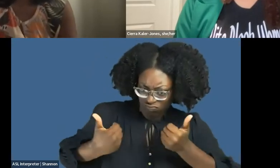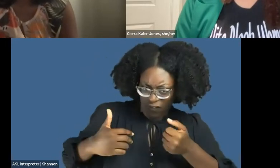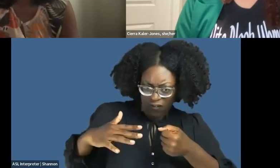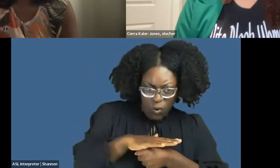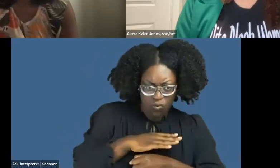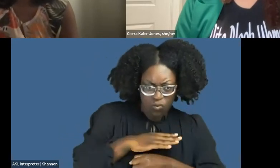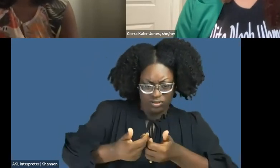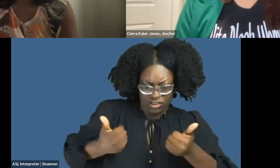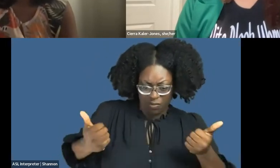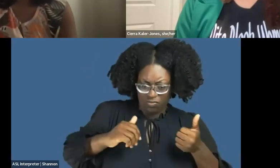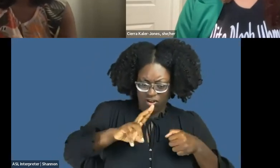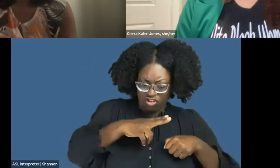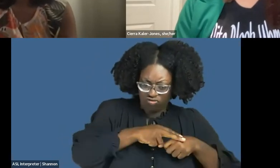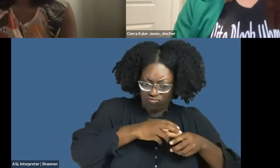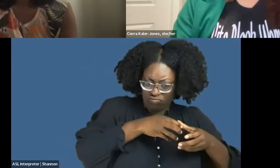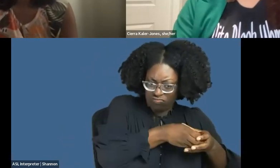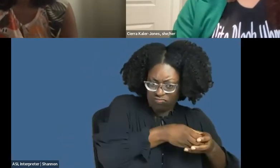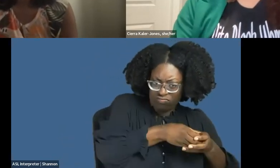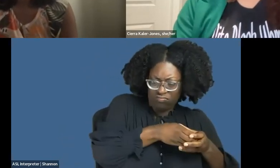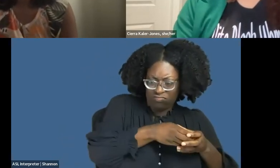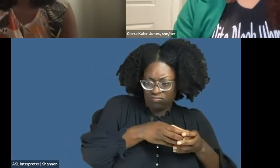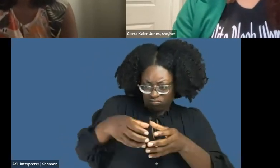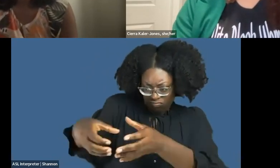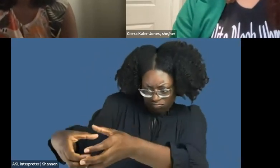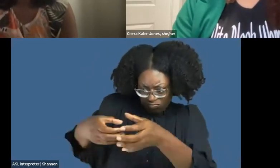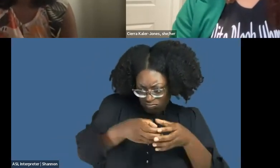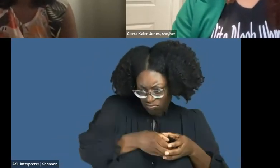and defended communities.